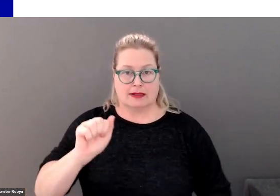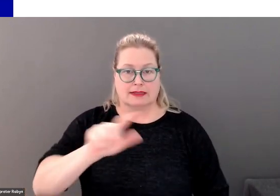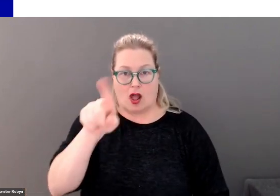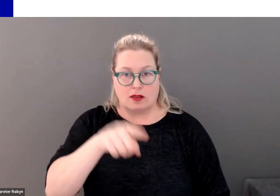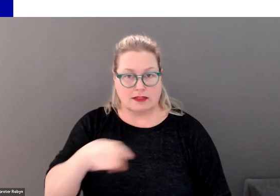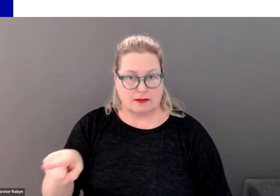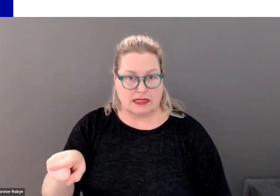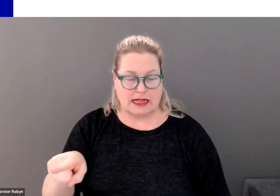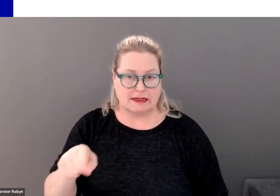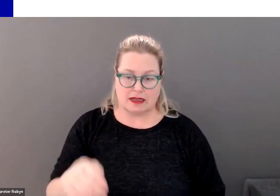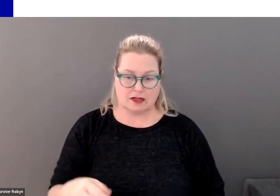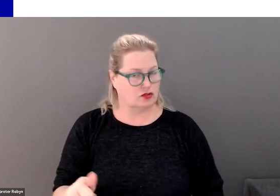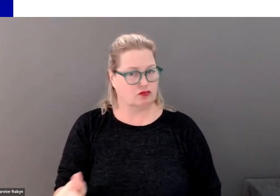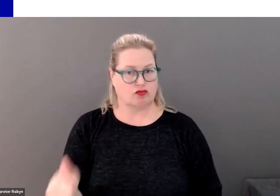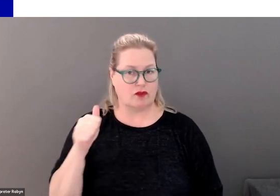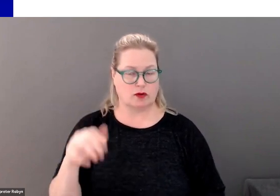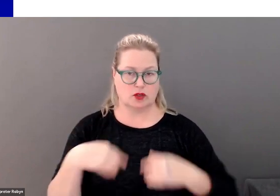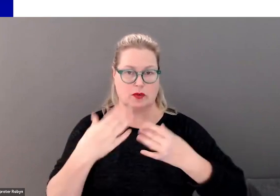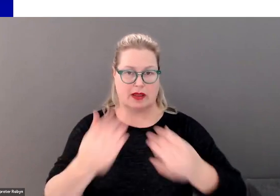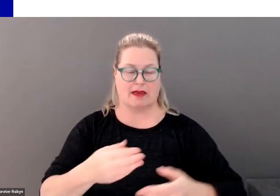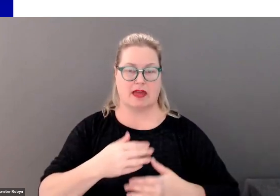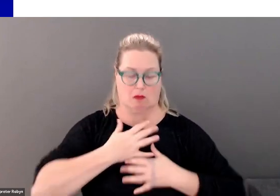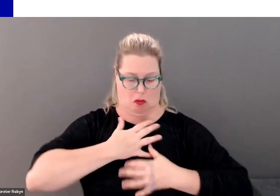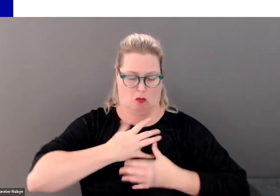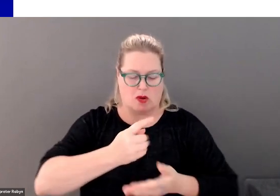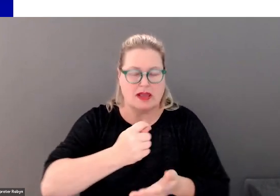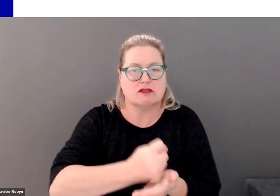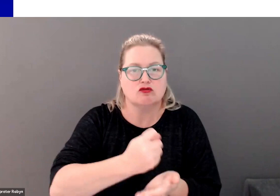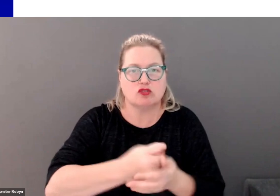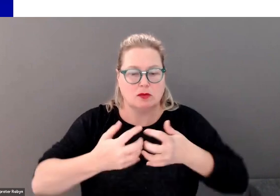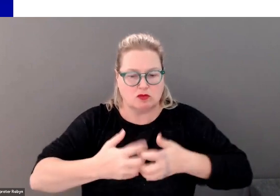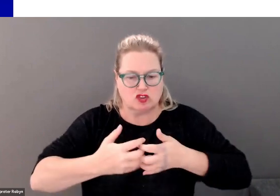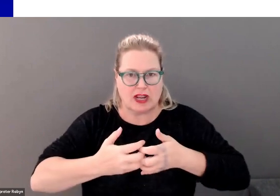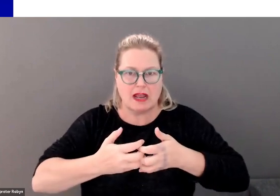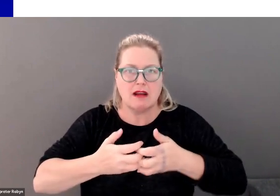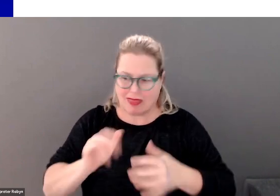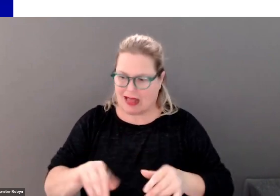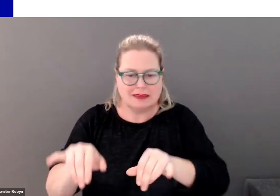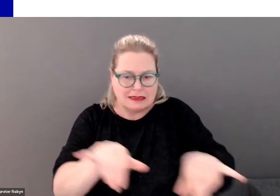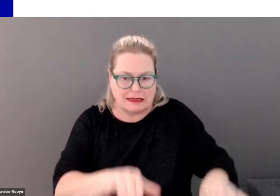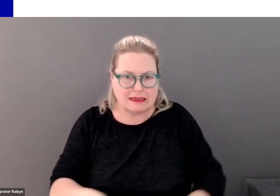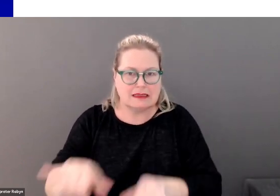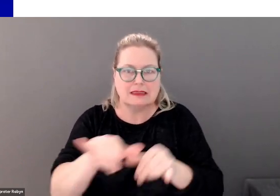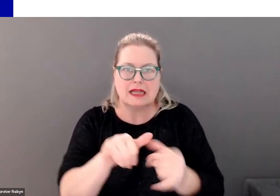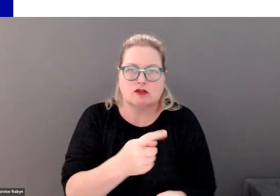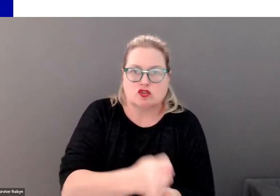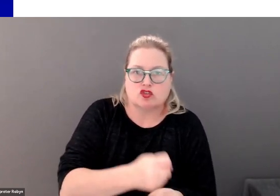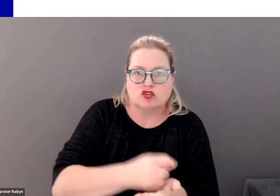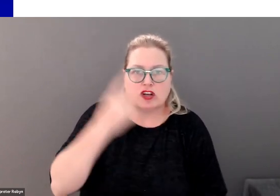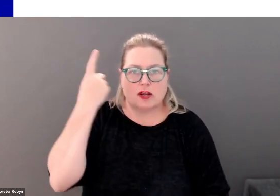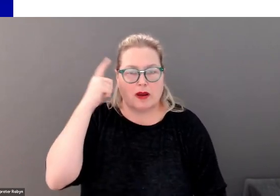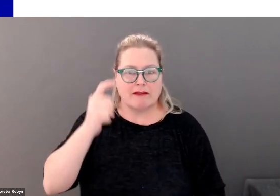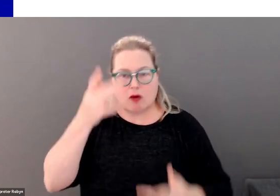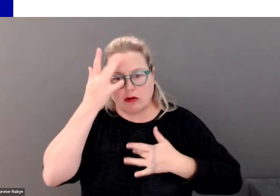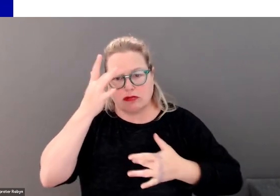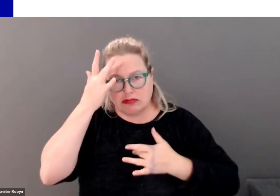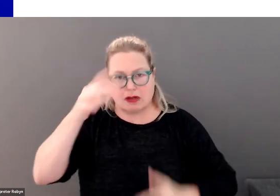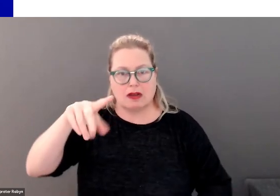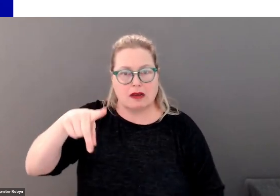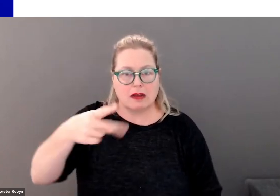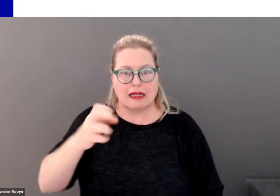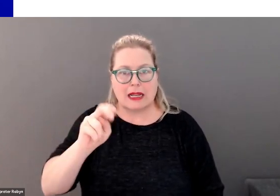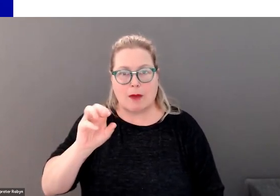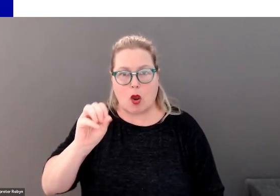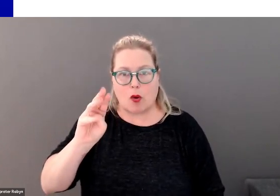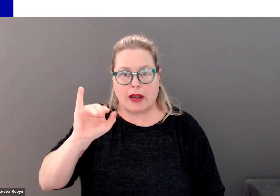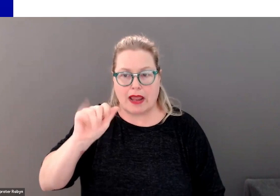pneumonia, when that's the standard treatment for pneumonia, because of the doctor's perception that that person has such a poor quality of life